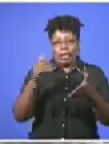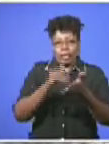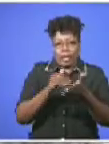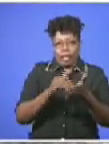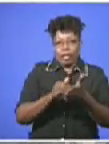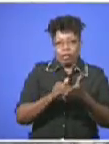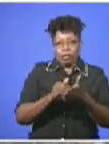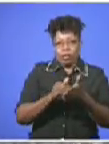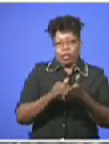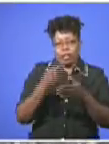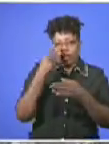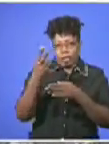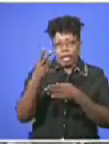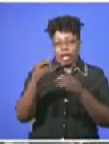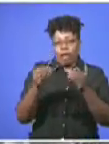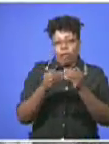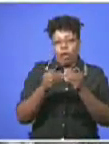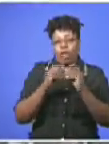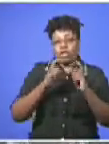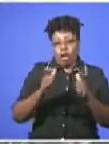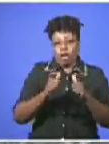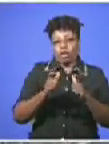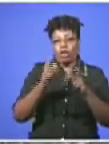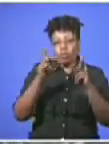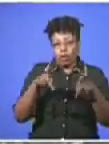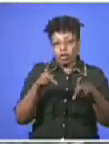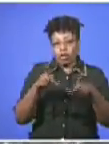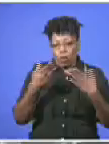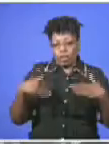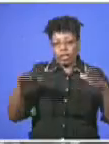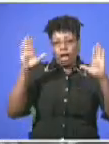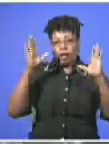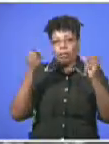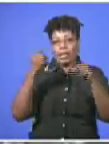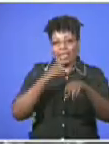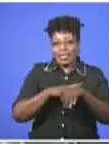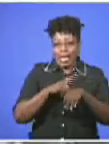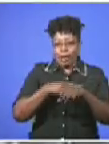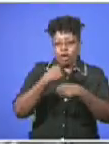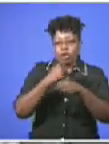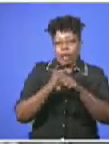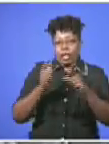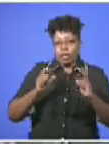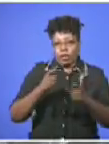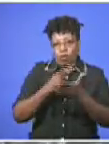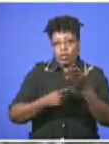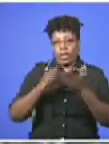Junkanoo icons and legends and persons who have sacrificed a lot of time and effort to make Junkanoo what it